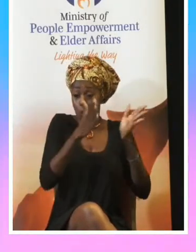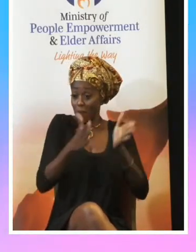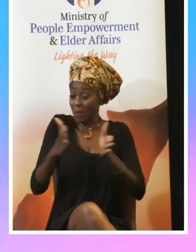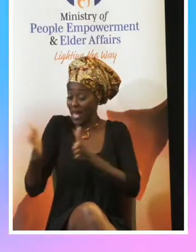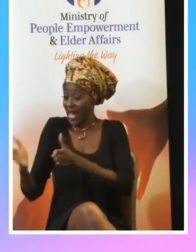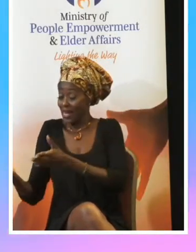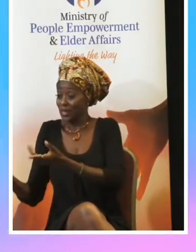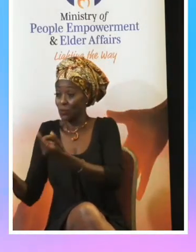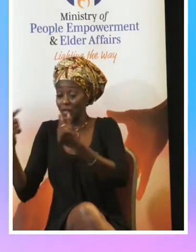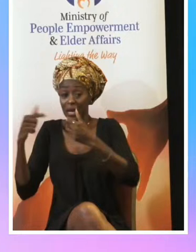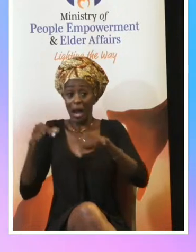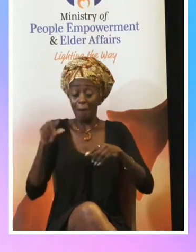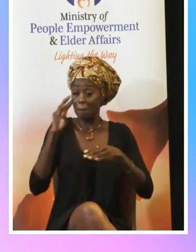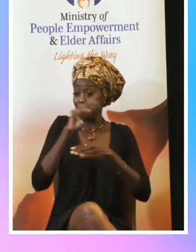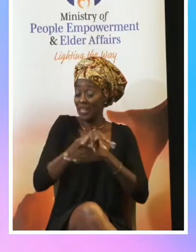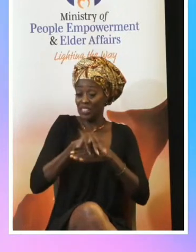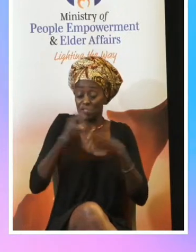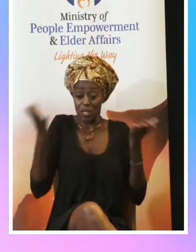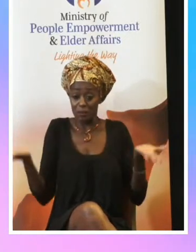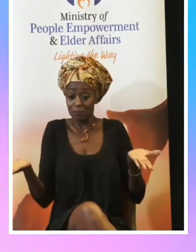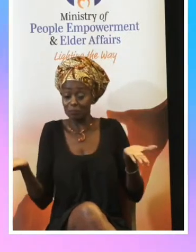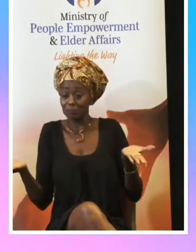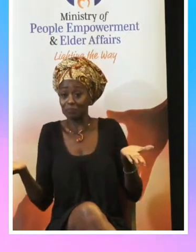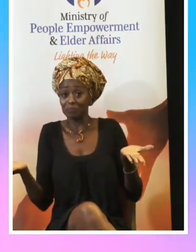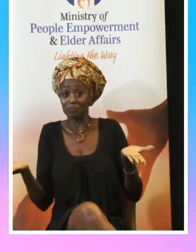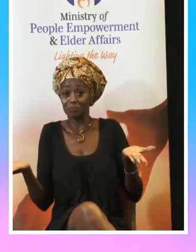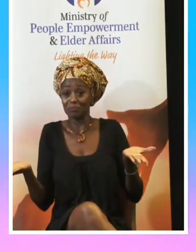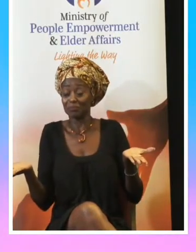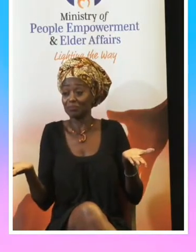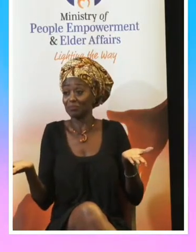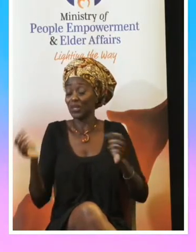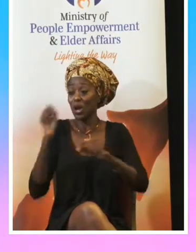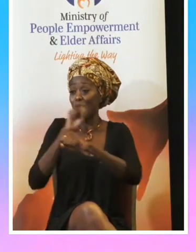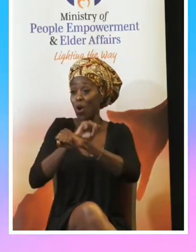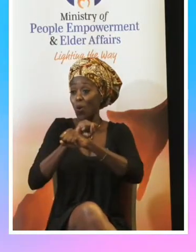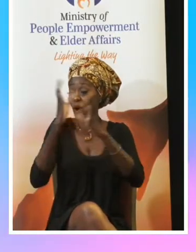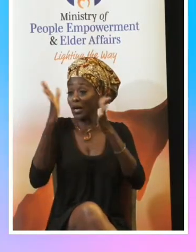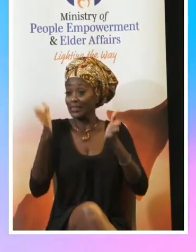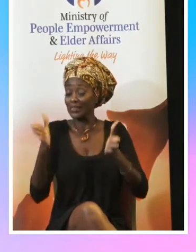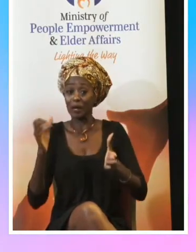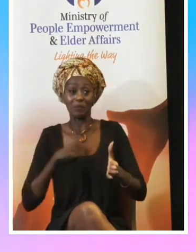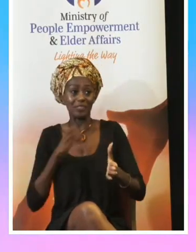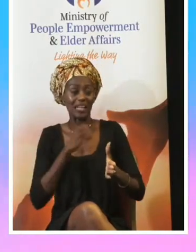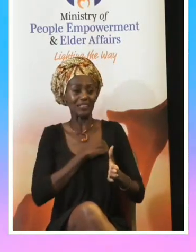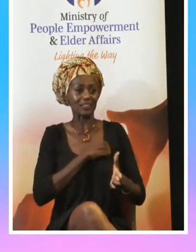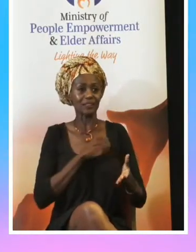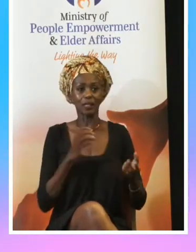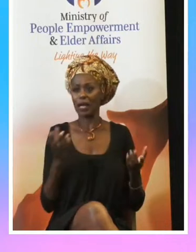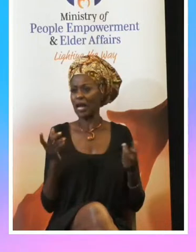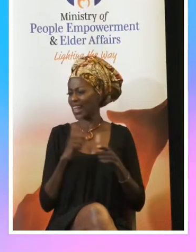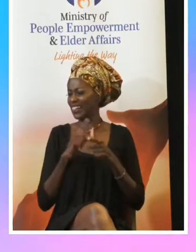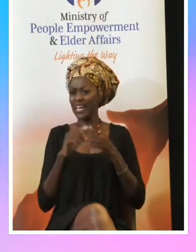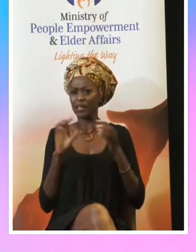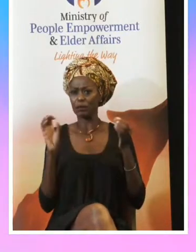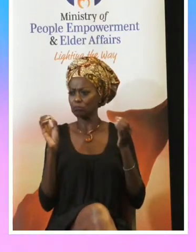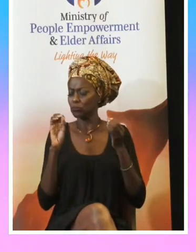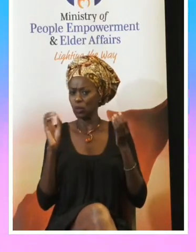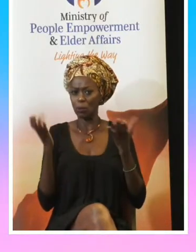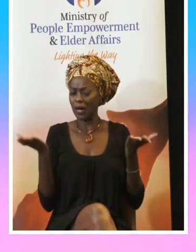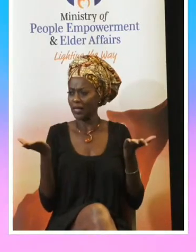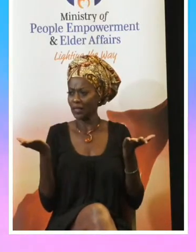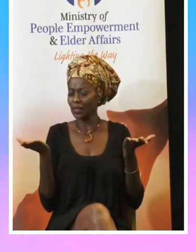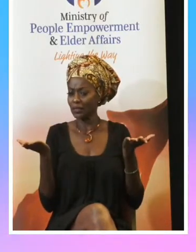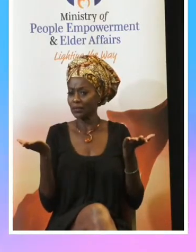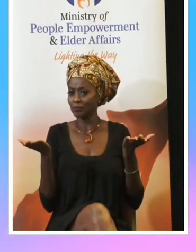up, the ministry personnel turn up, the senator turn up, and no one was here. This wouldn't be a